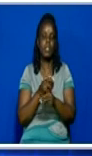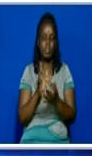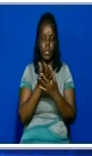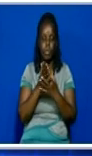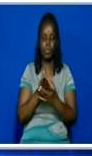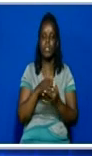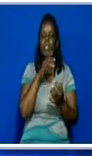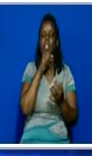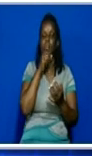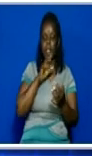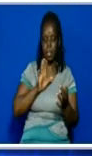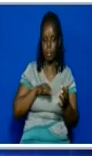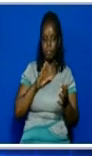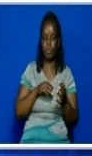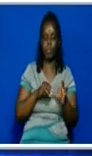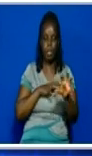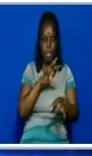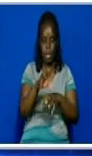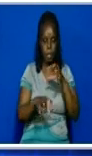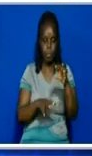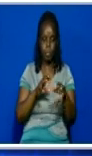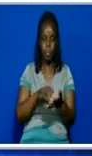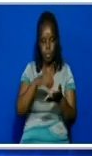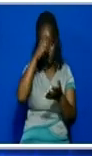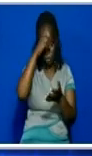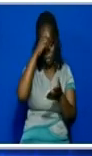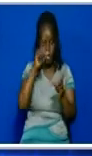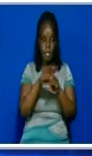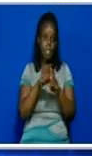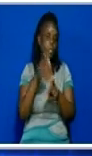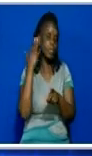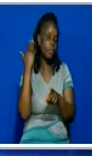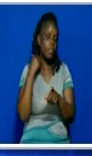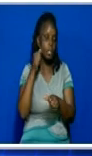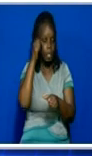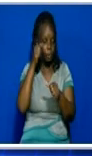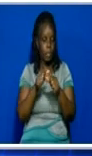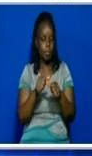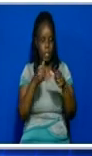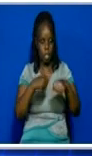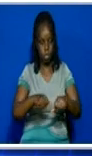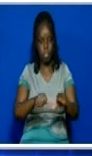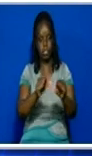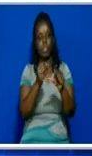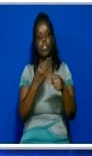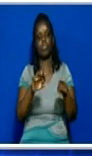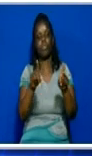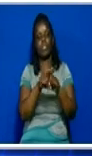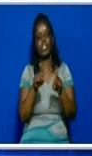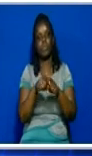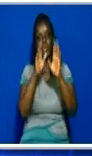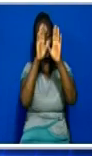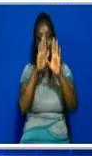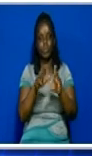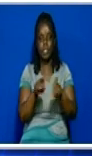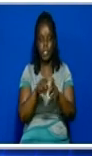and female animals. This is a topic that we have covered before. Remember, it is part of a series, so very vital that you as a learner